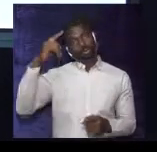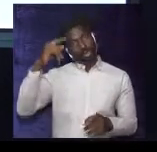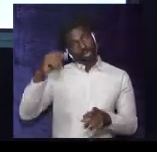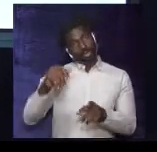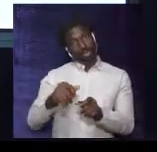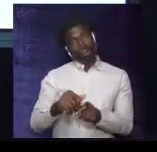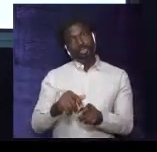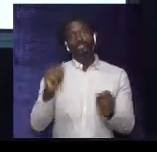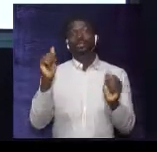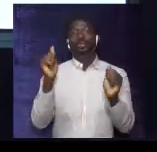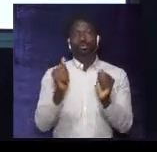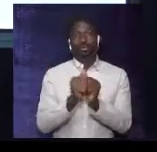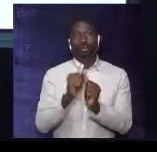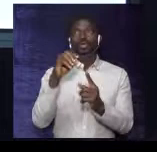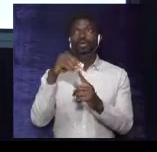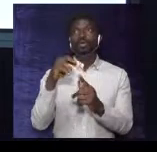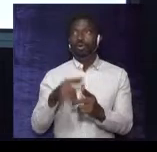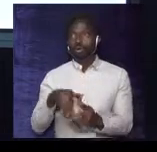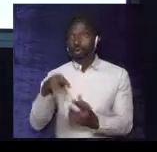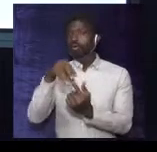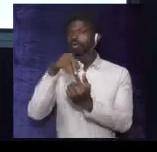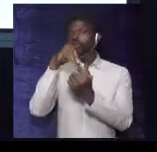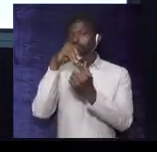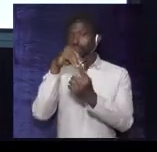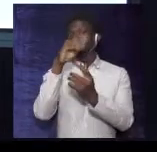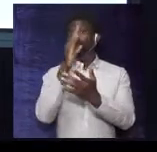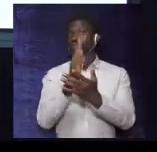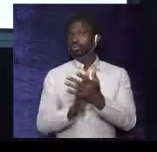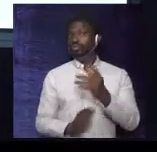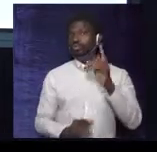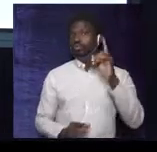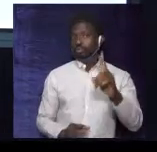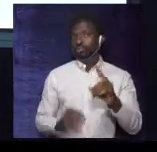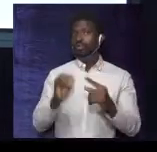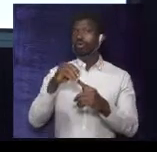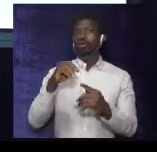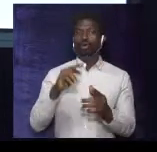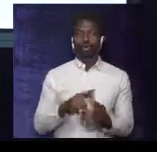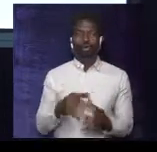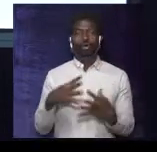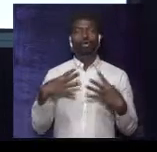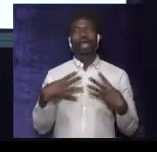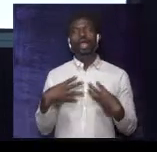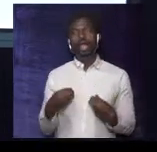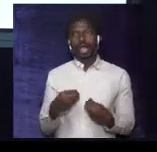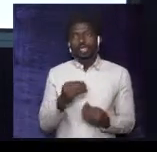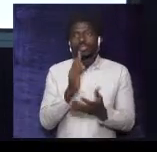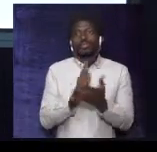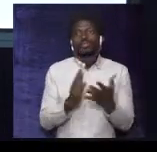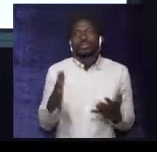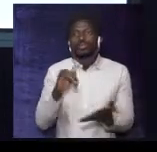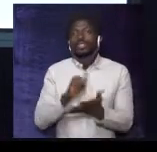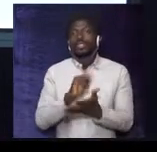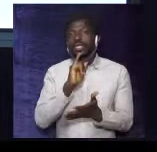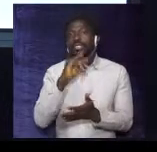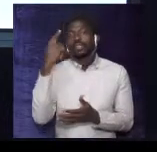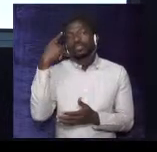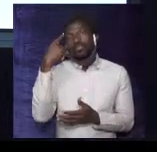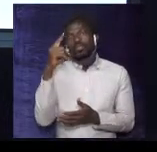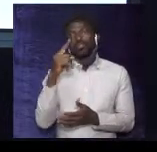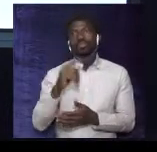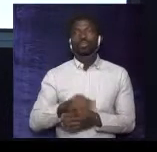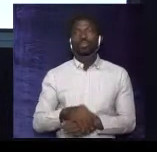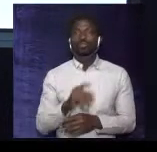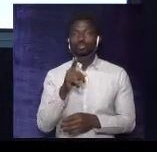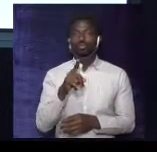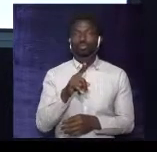It means to agree with or support someone or accept something.